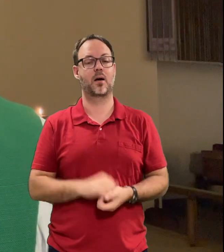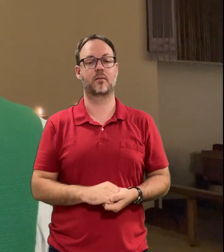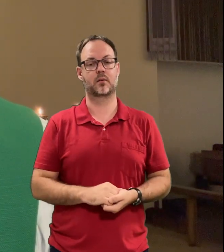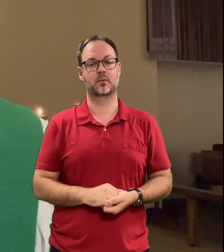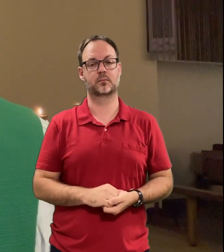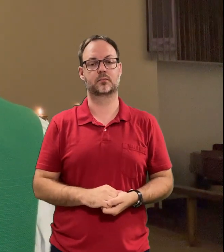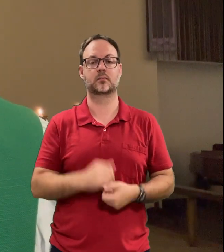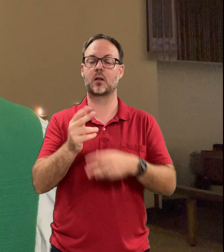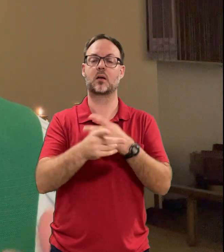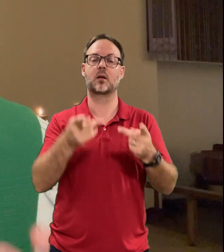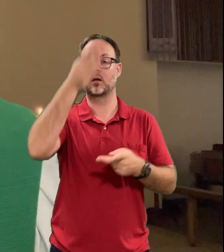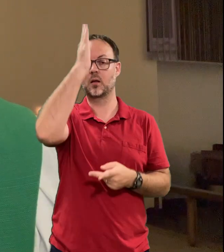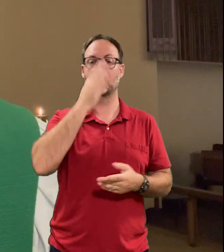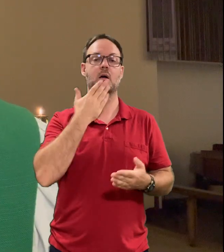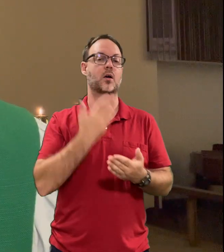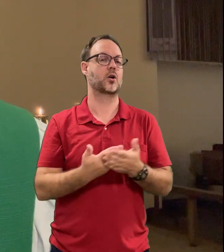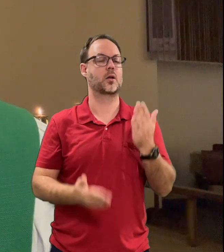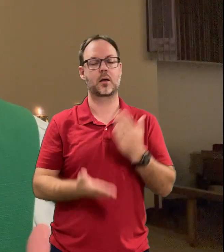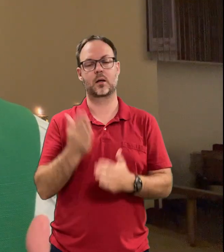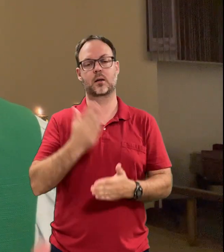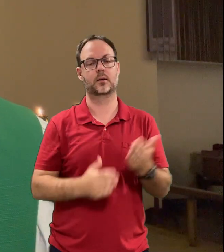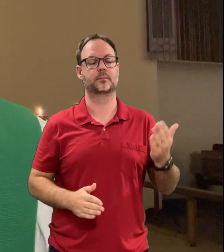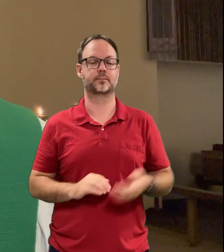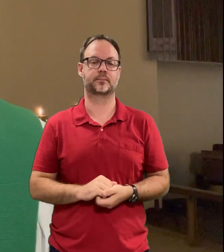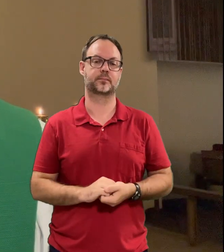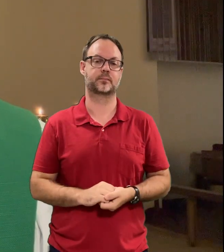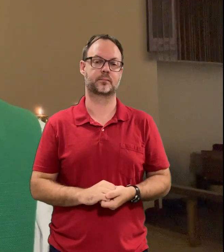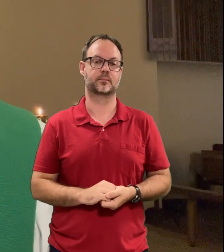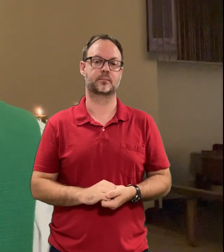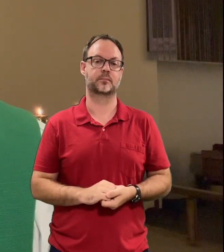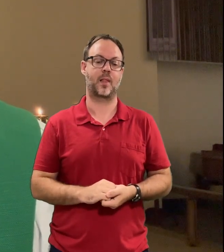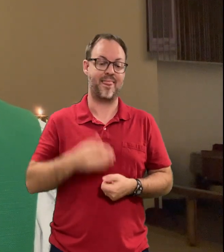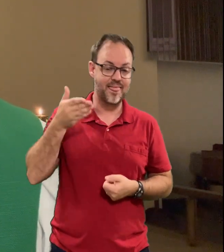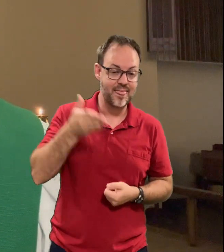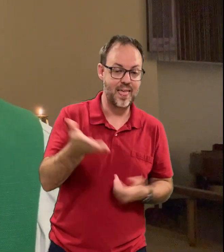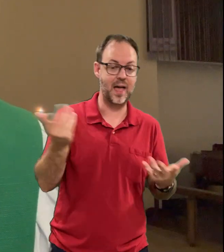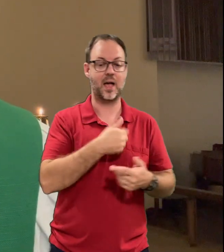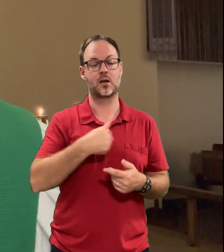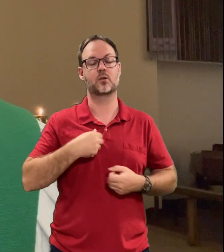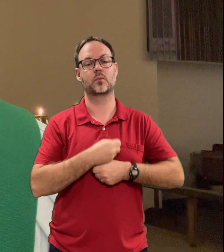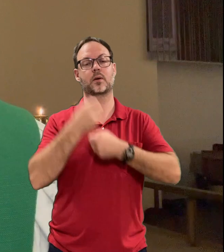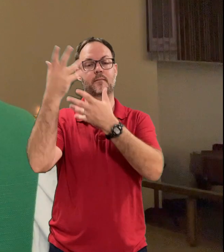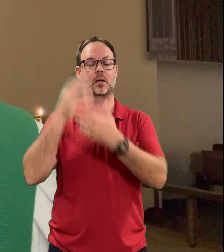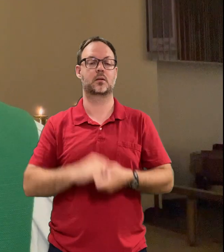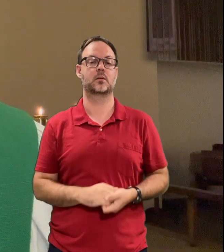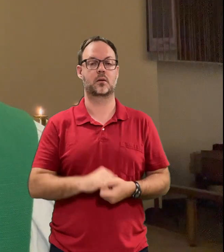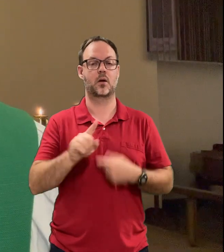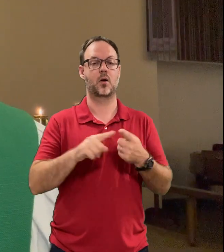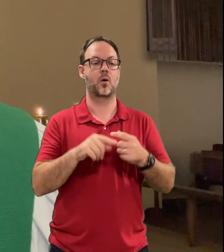you have is a gift from God's good hand. That's what we